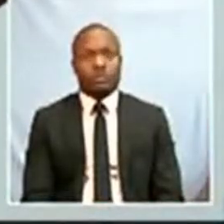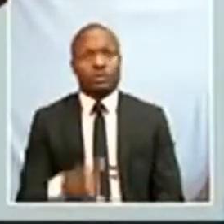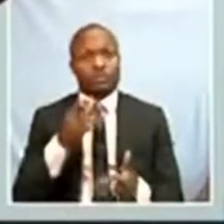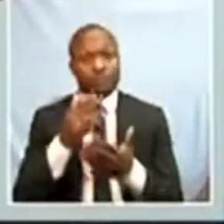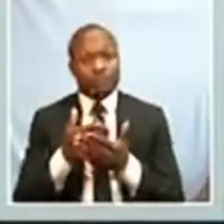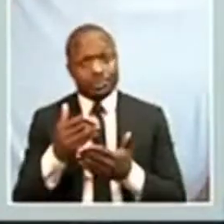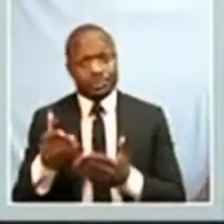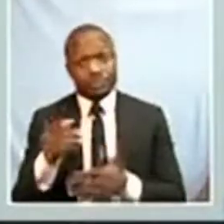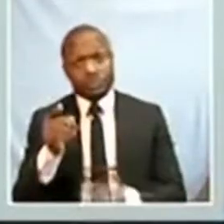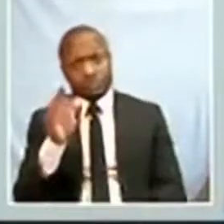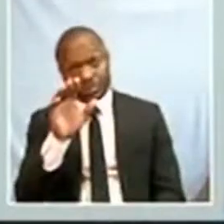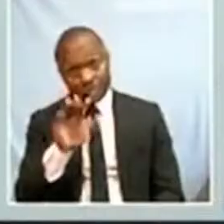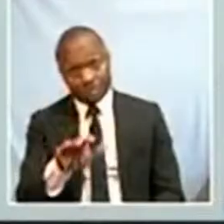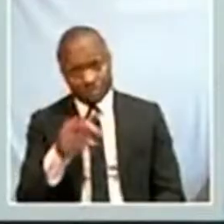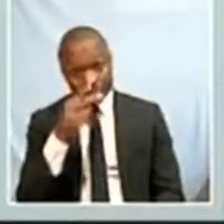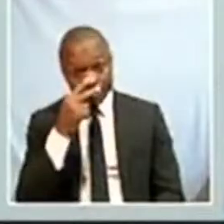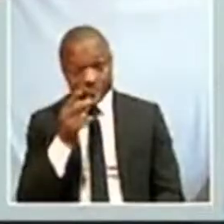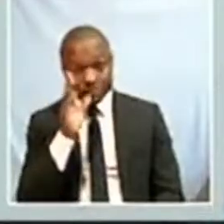Procurement, you are there?